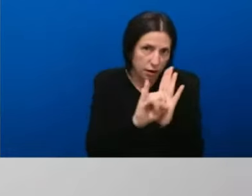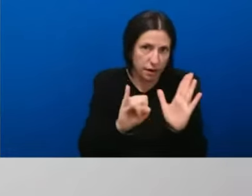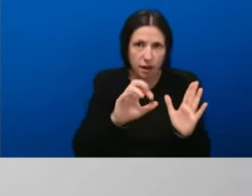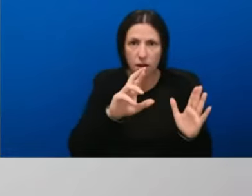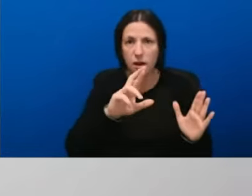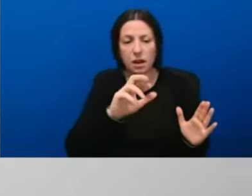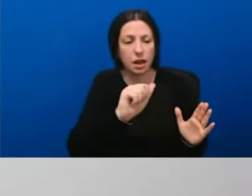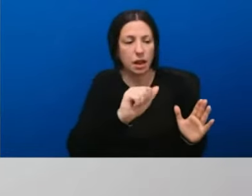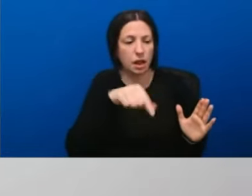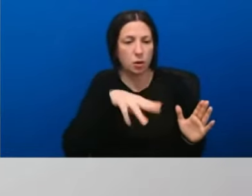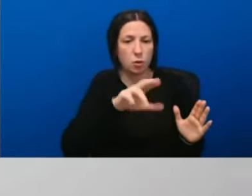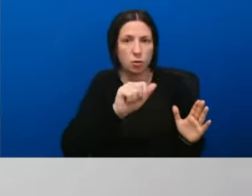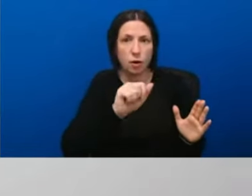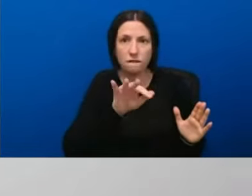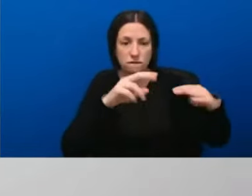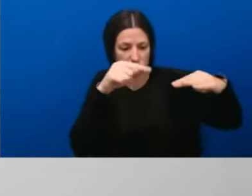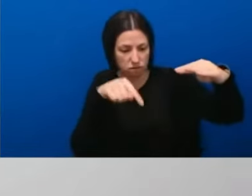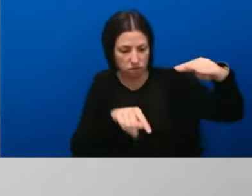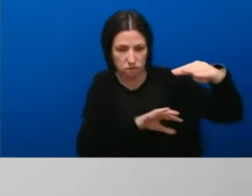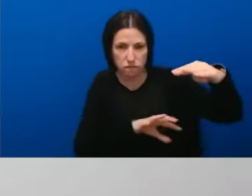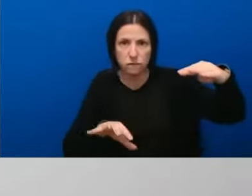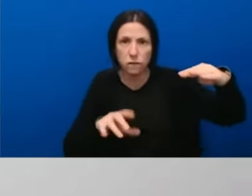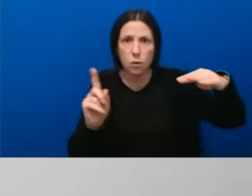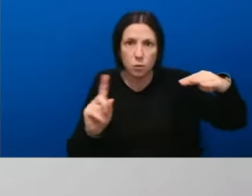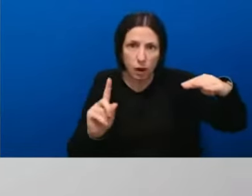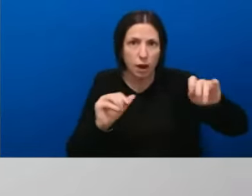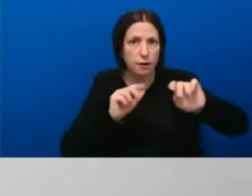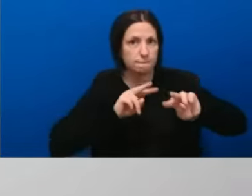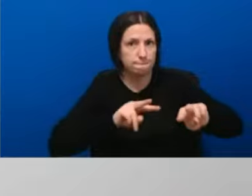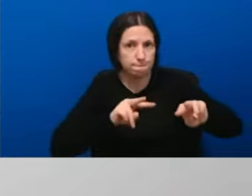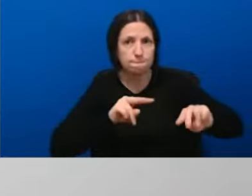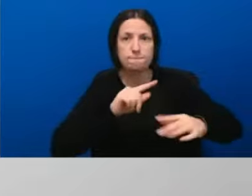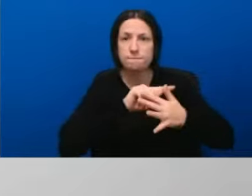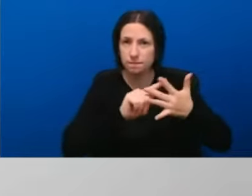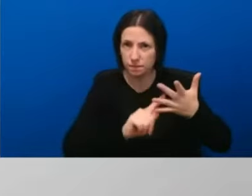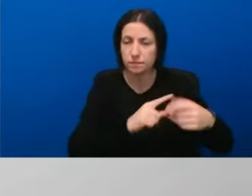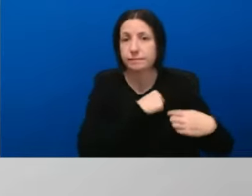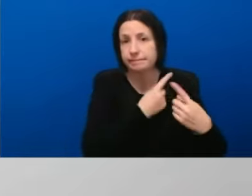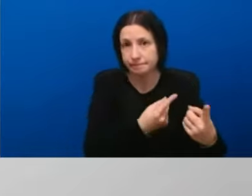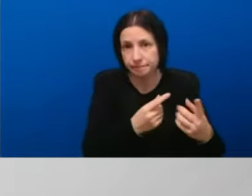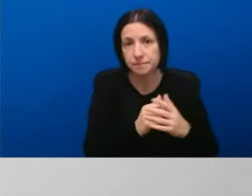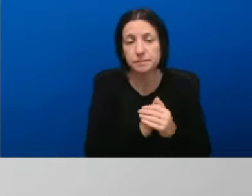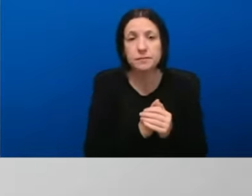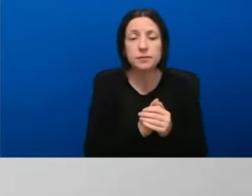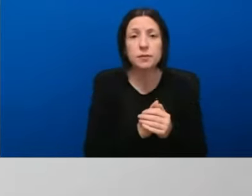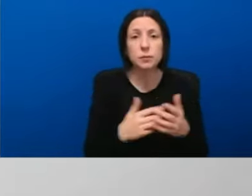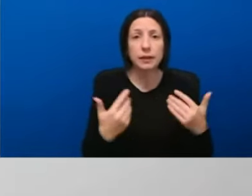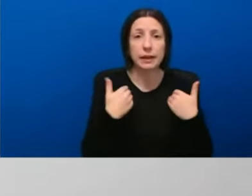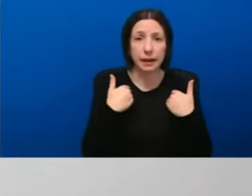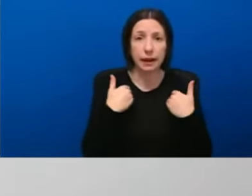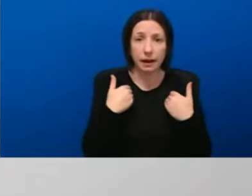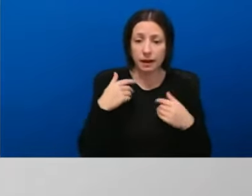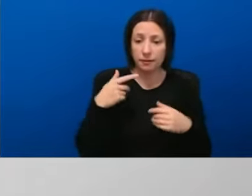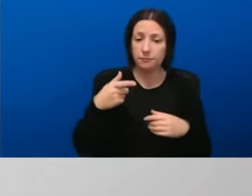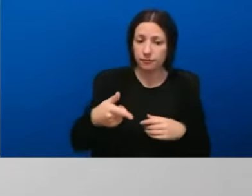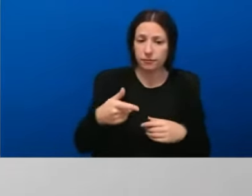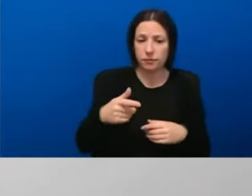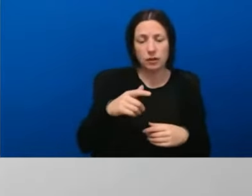with the relevant data that is currently at hand and looking at future monitoring opportunities within that space. We do have